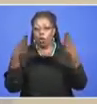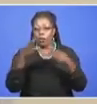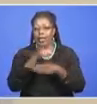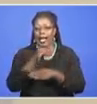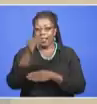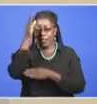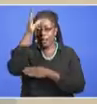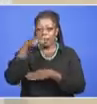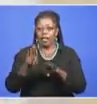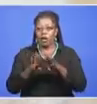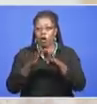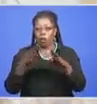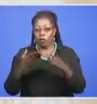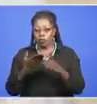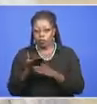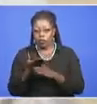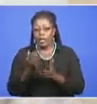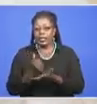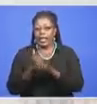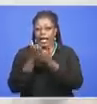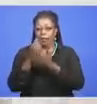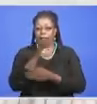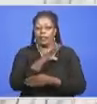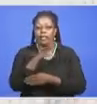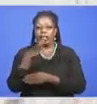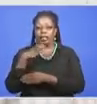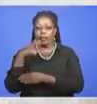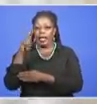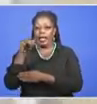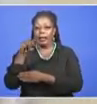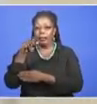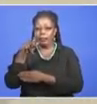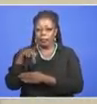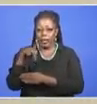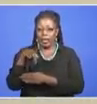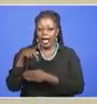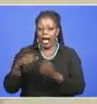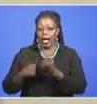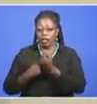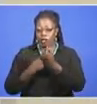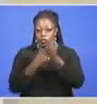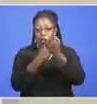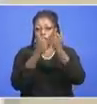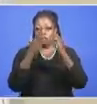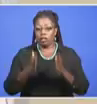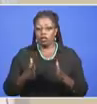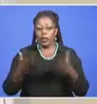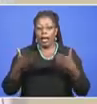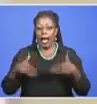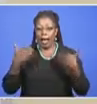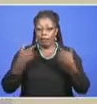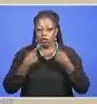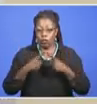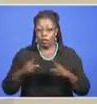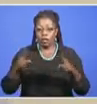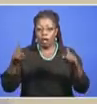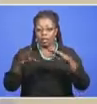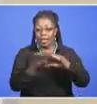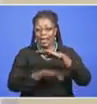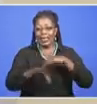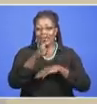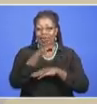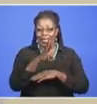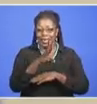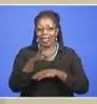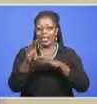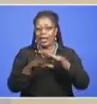open. Through the help of the committee, the MP, and our corporate sponsors, we're happy to announce that the under 16, the